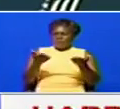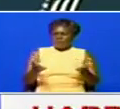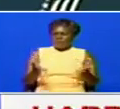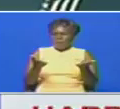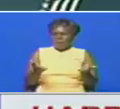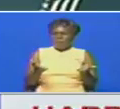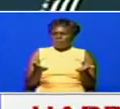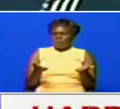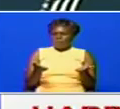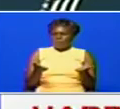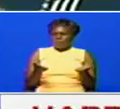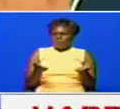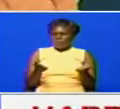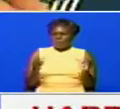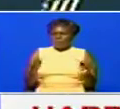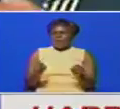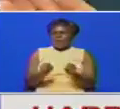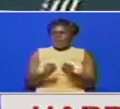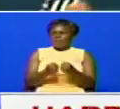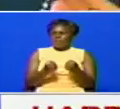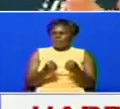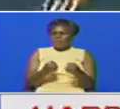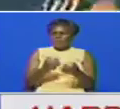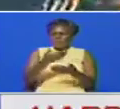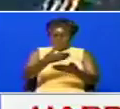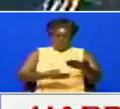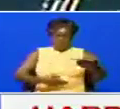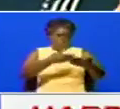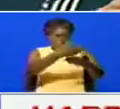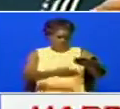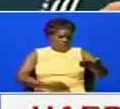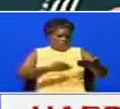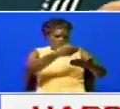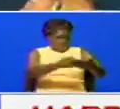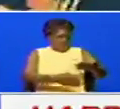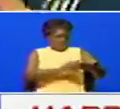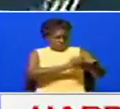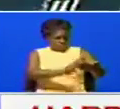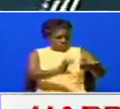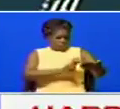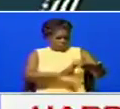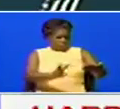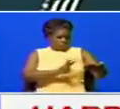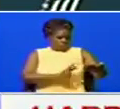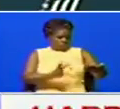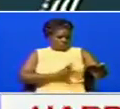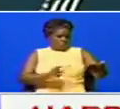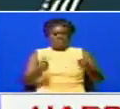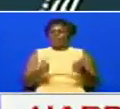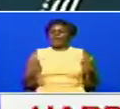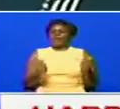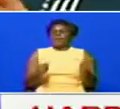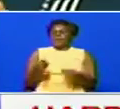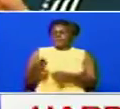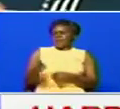being, you know, carried out form for form, line for line, vote count for vote count. And that